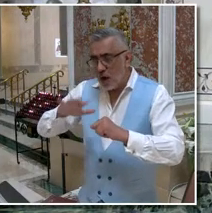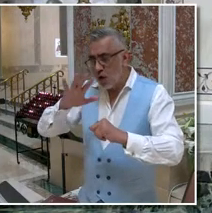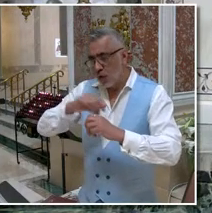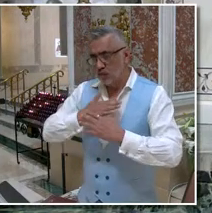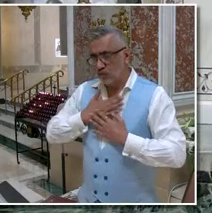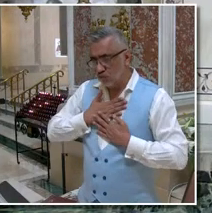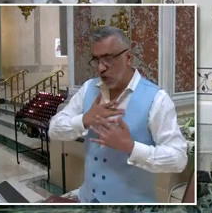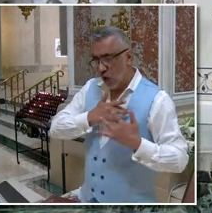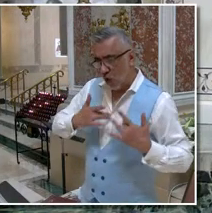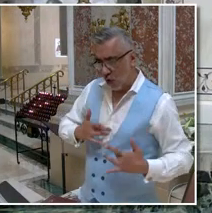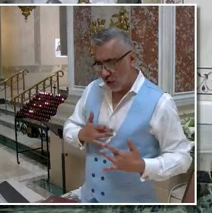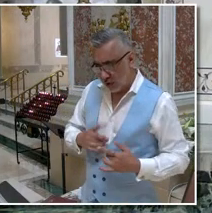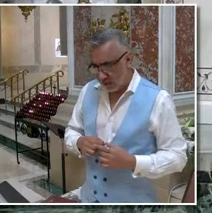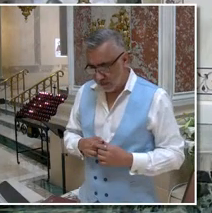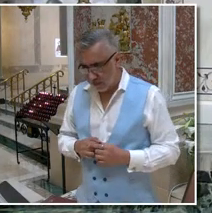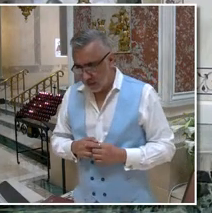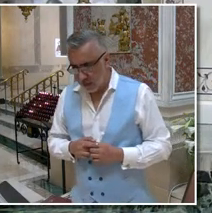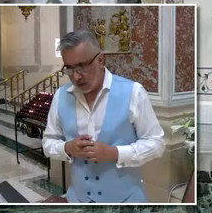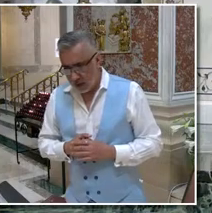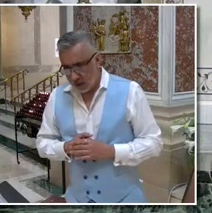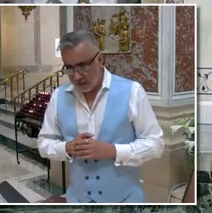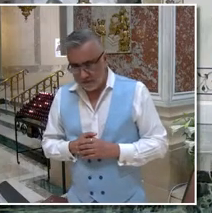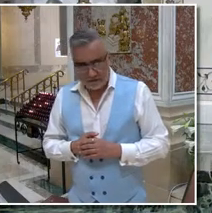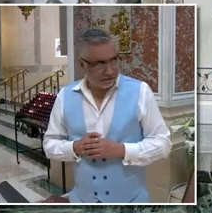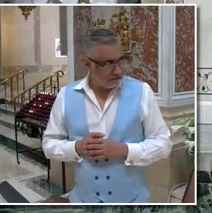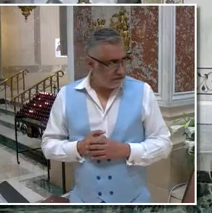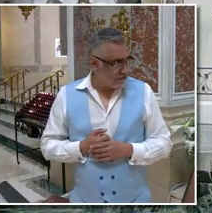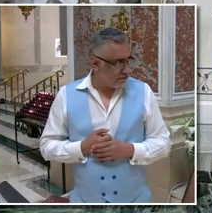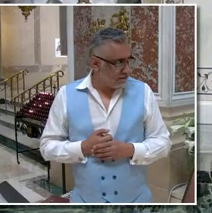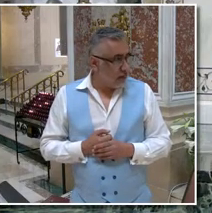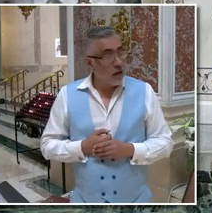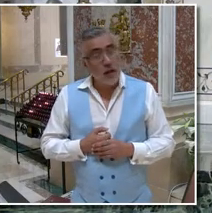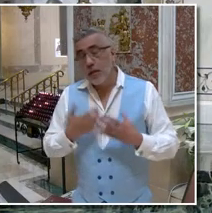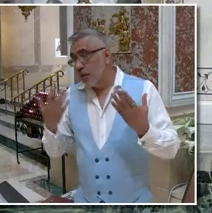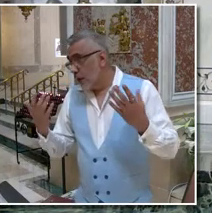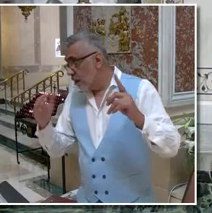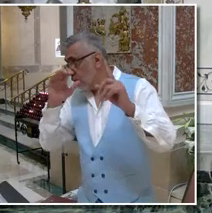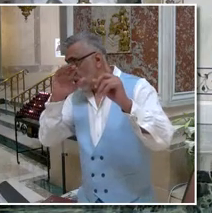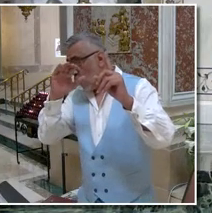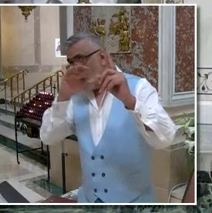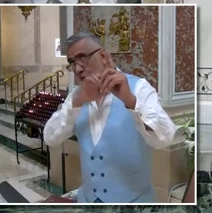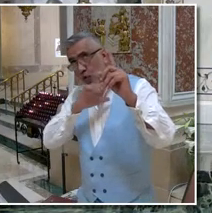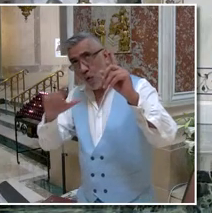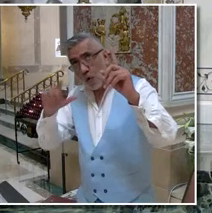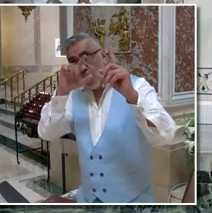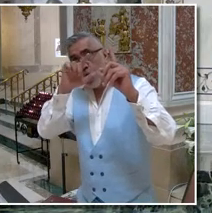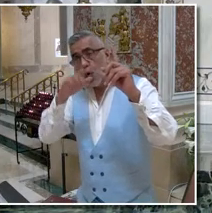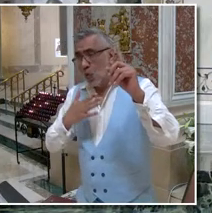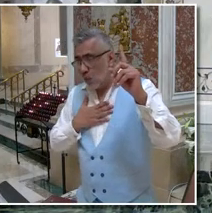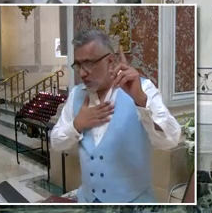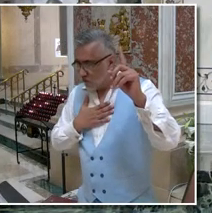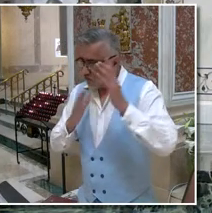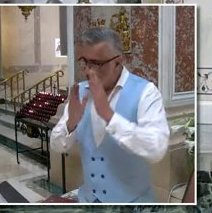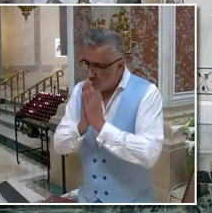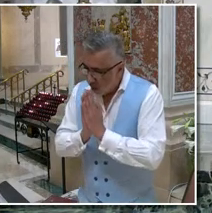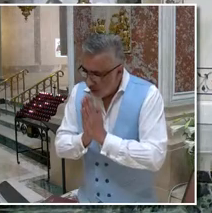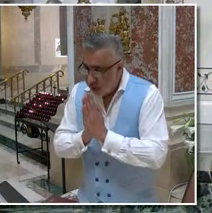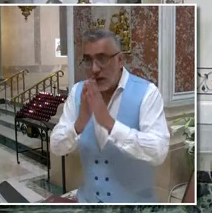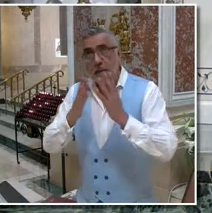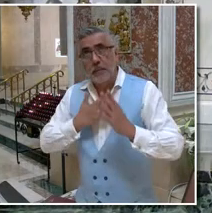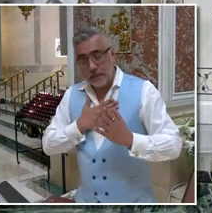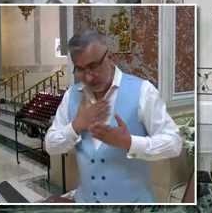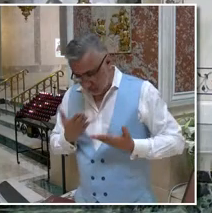protecting help. Therefore, Lord, we pray graciously, accept